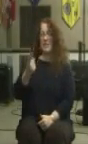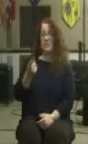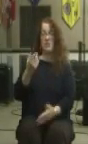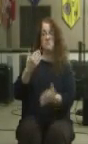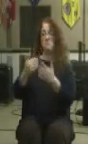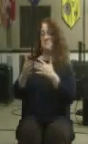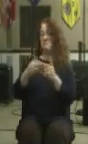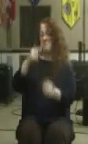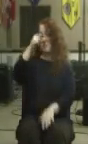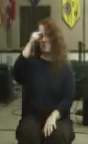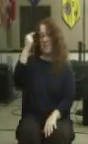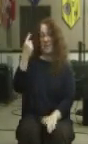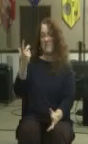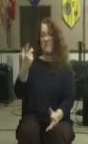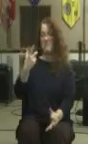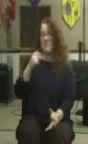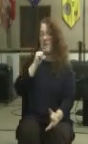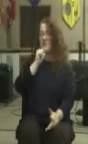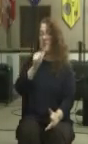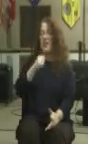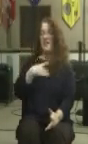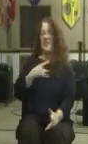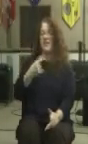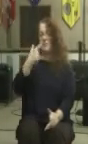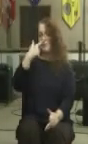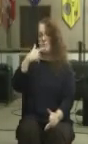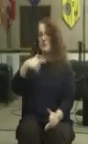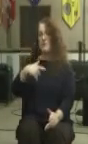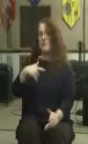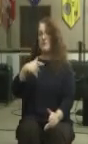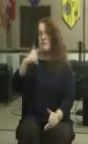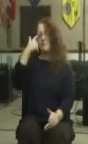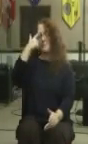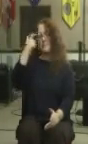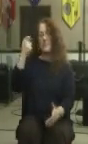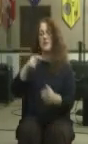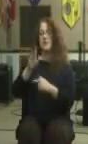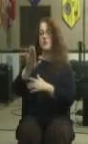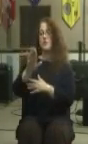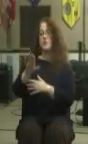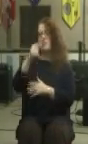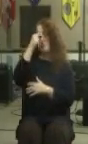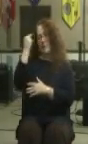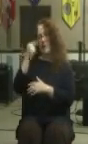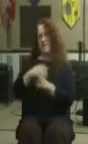Hey, I like you even though you're black. But I don't like you because you're black.